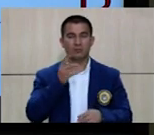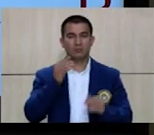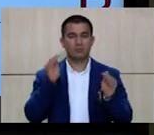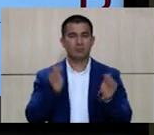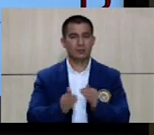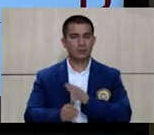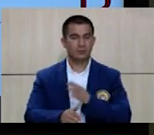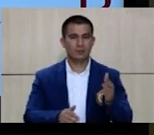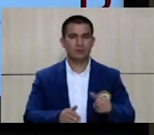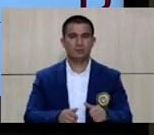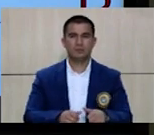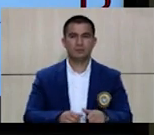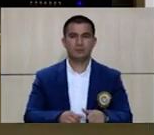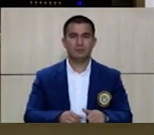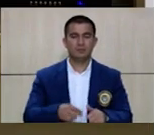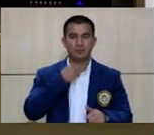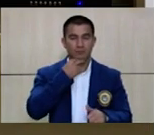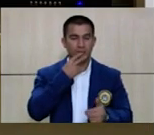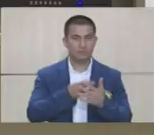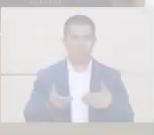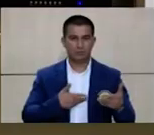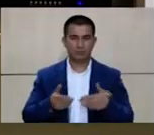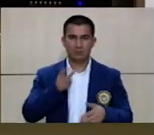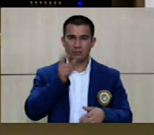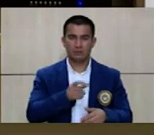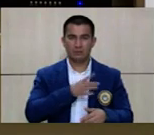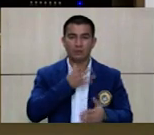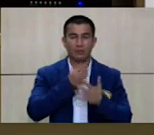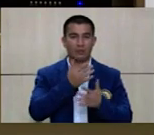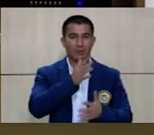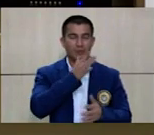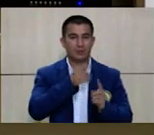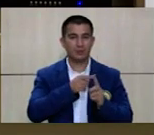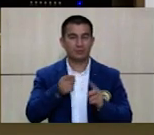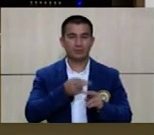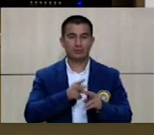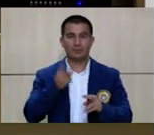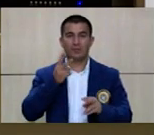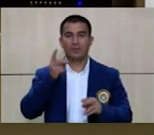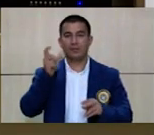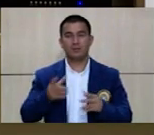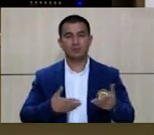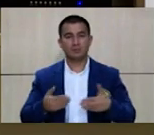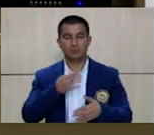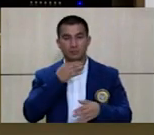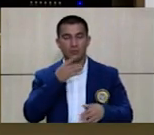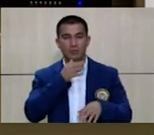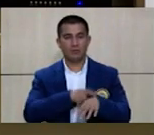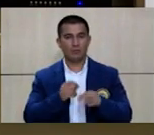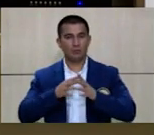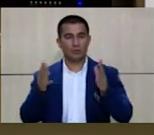kam. Demak, birinchi piyodaning vaqtidan ikkinchi piyodaning vaqti ko'proq